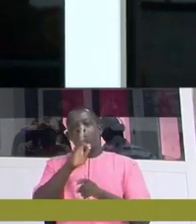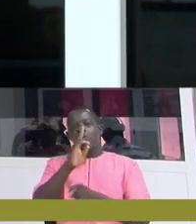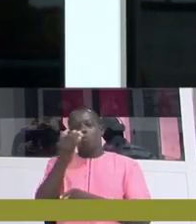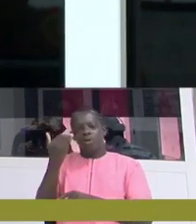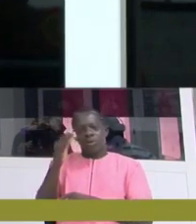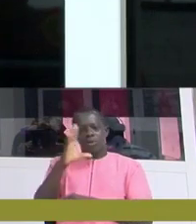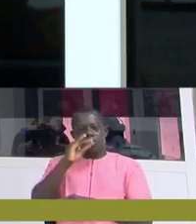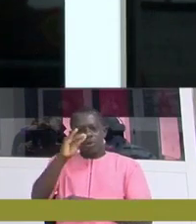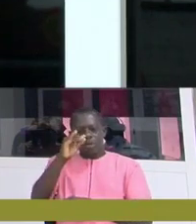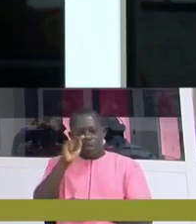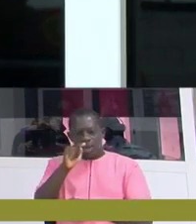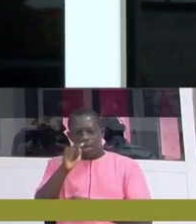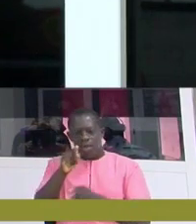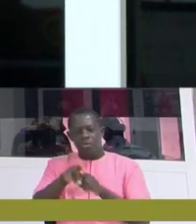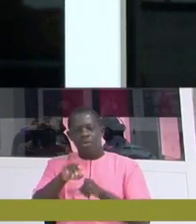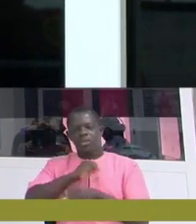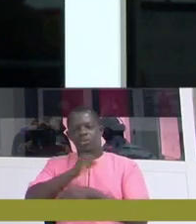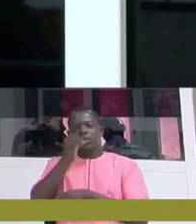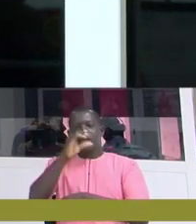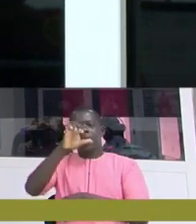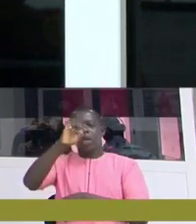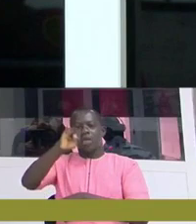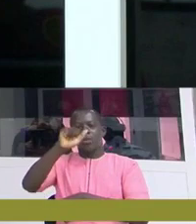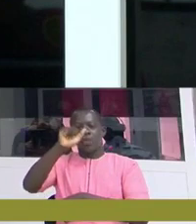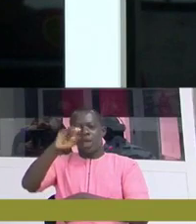Ah. Sana who? Sana Manjang.